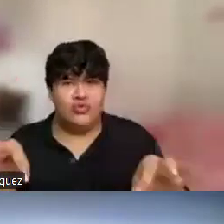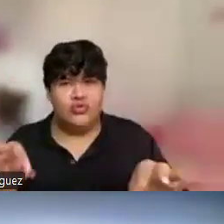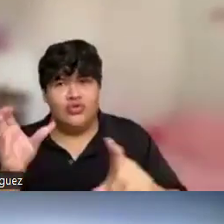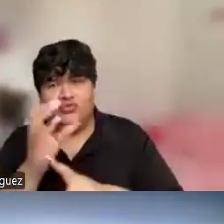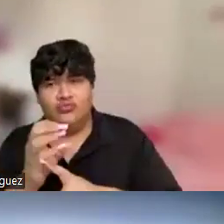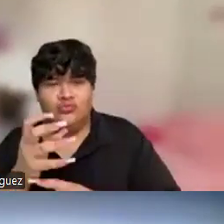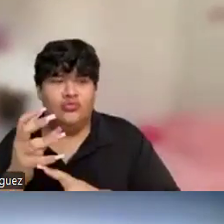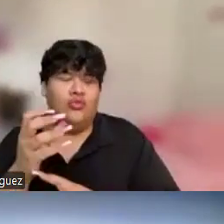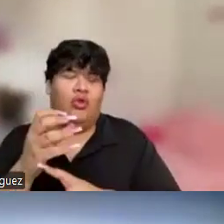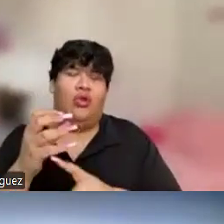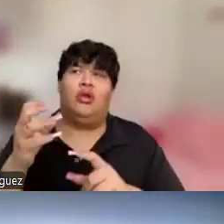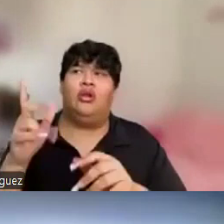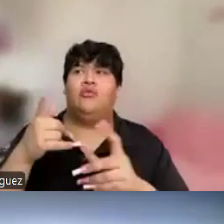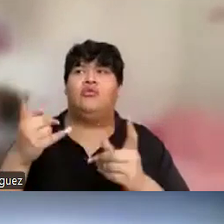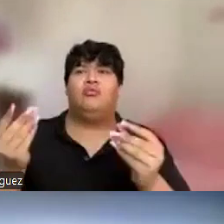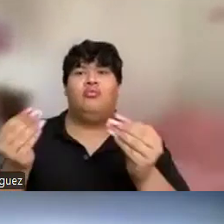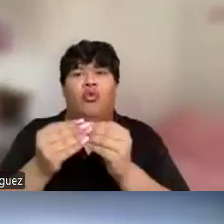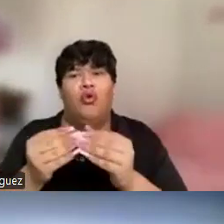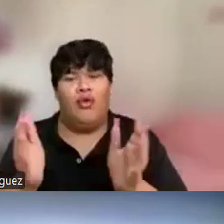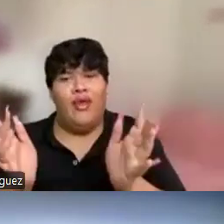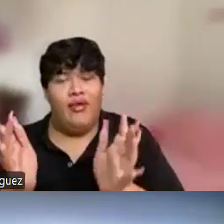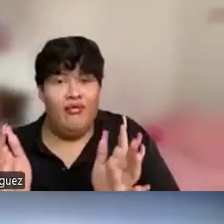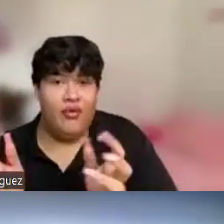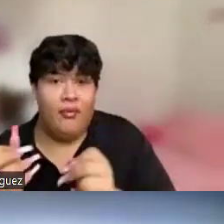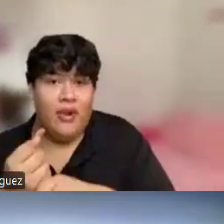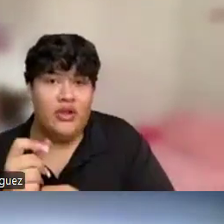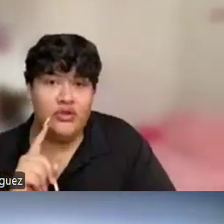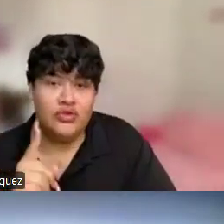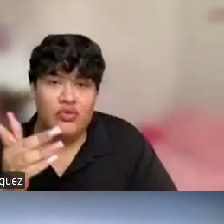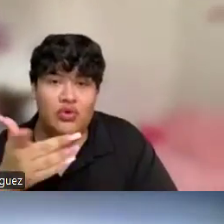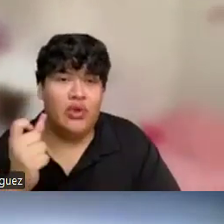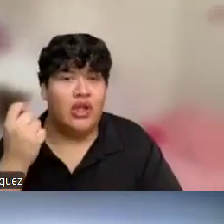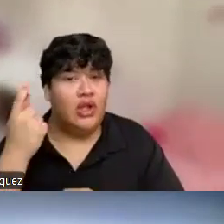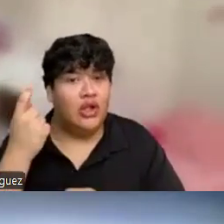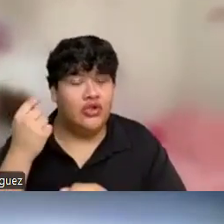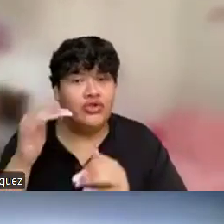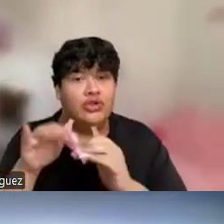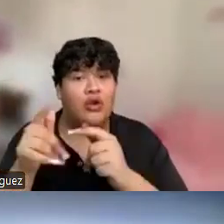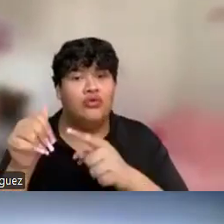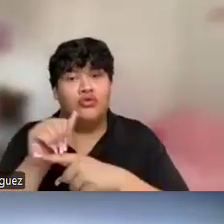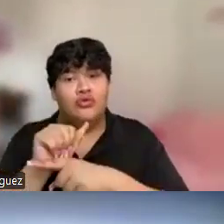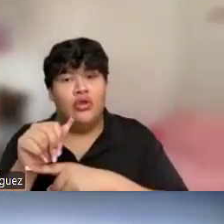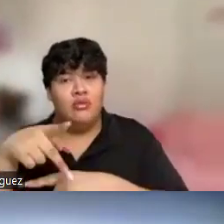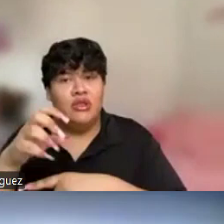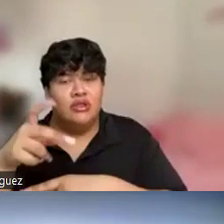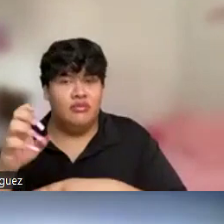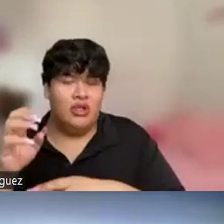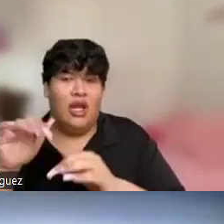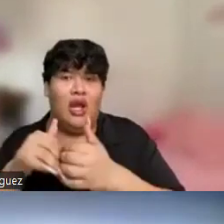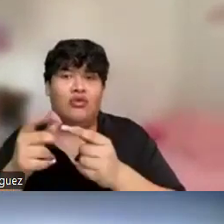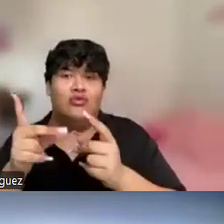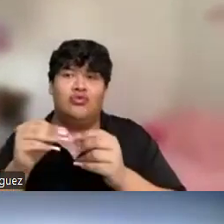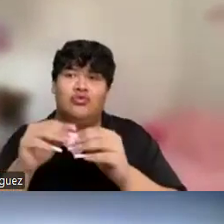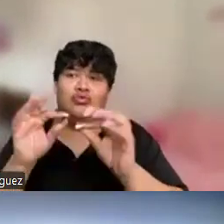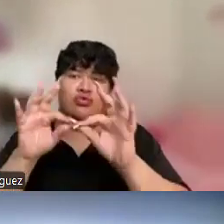much of the effort was just trying to make sure that we really understood how to train PCPs to do the screening.